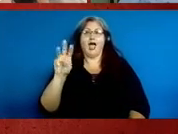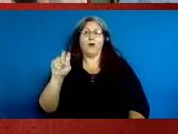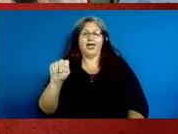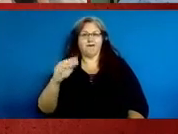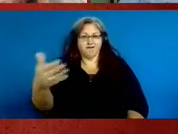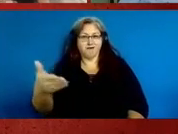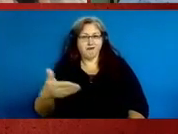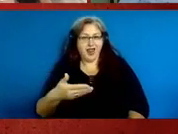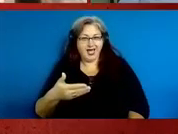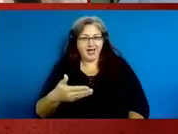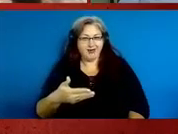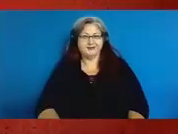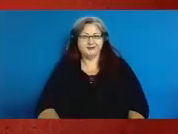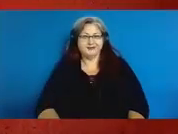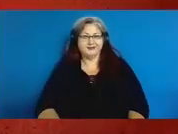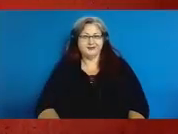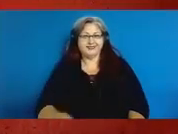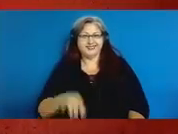Welcome.